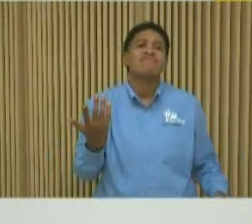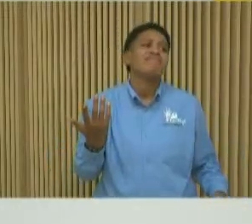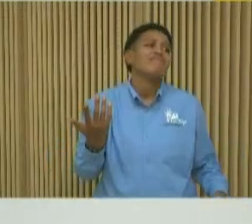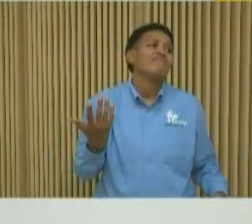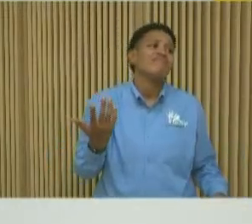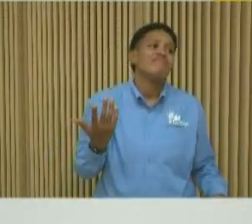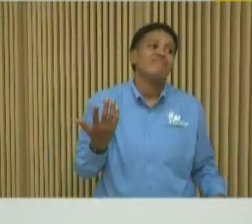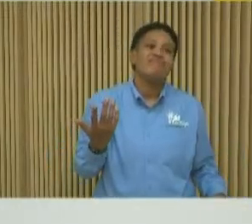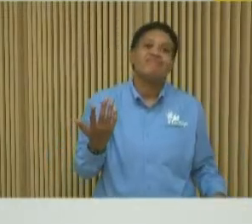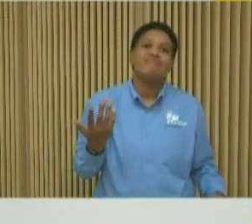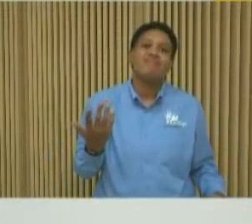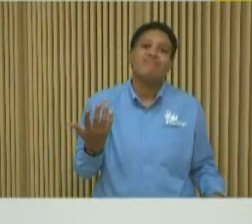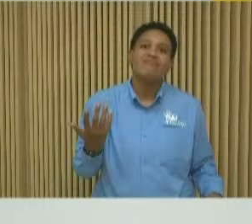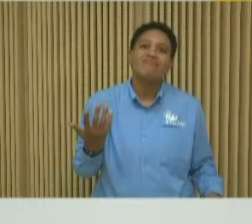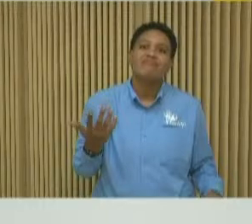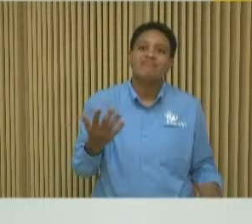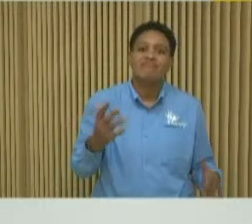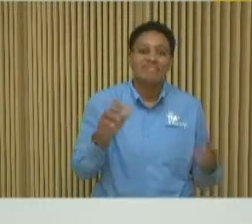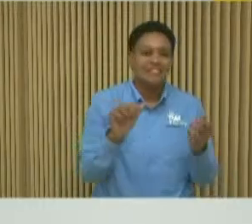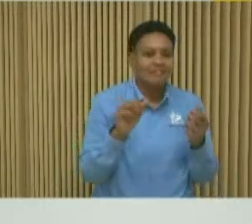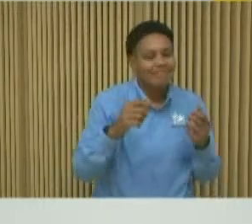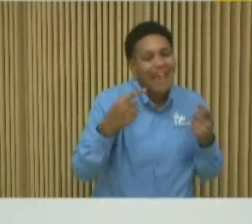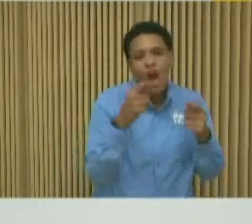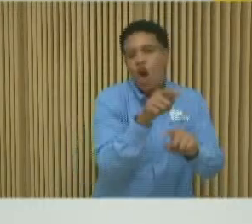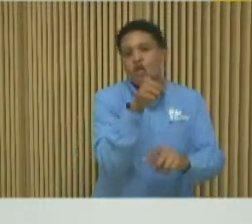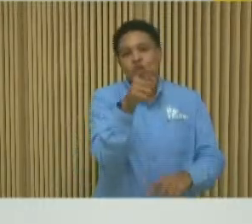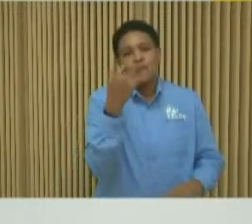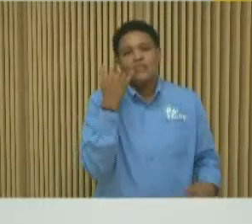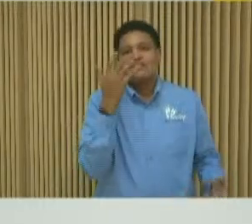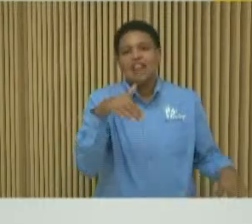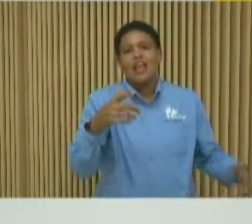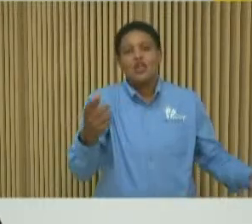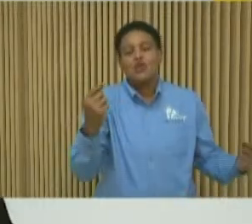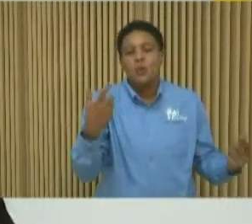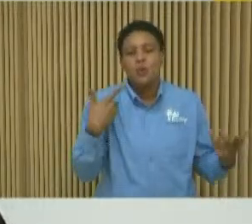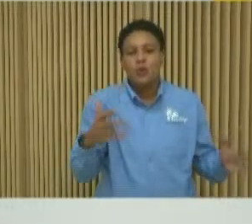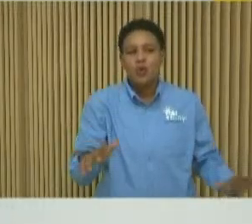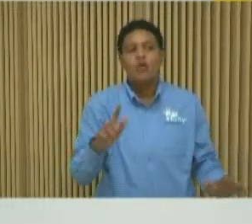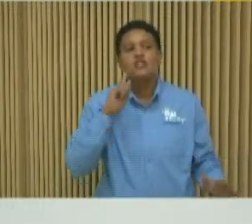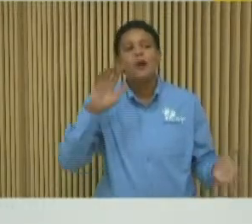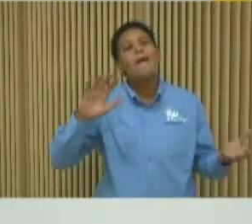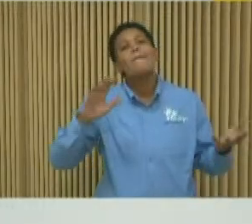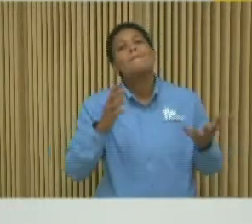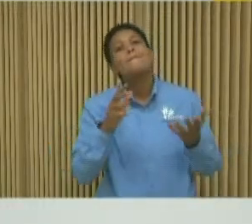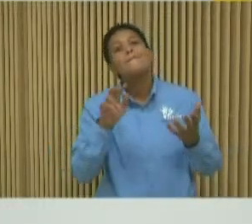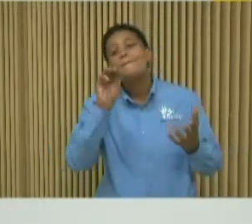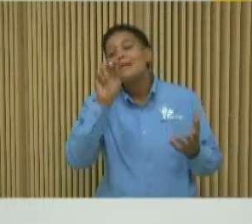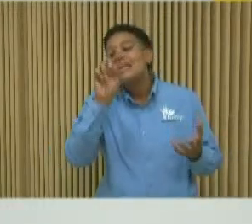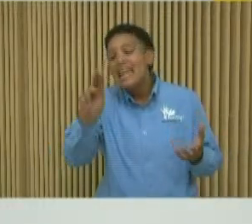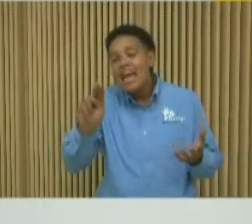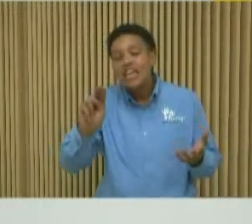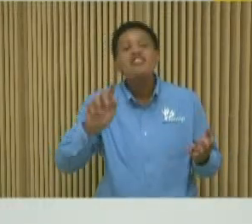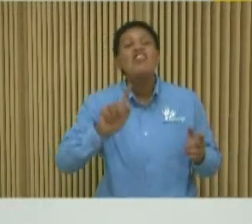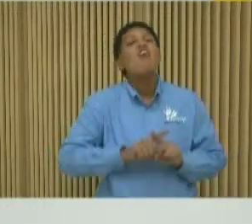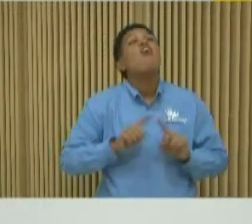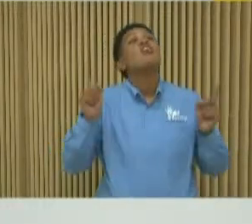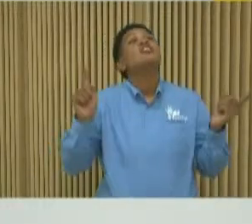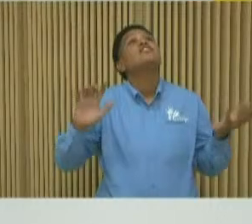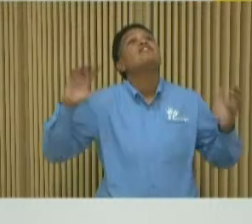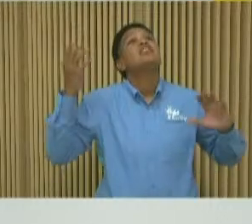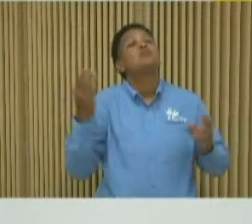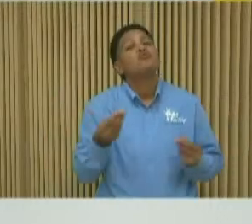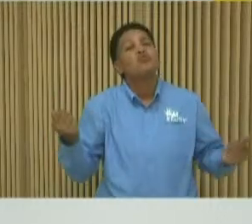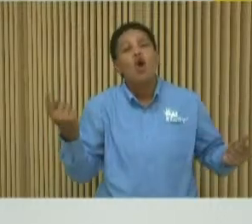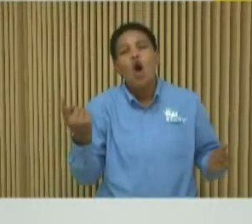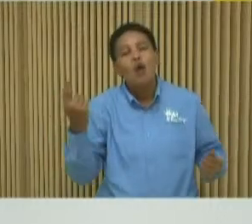you didn't do it, and you don't want that. So mediation and alternative dispute resolution always takes you away